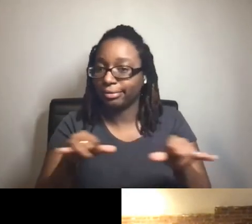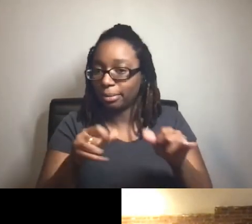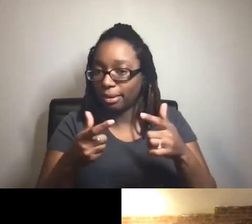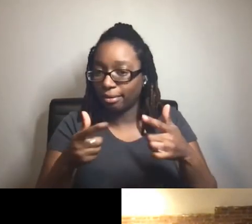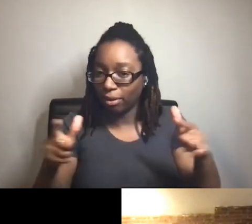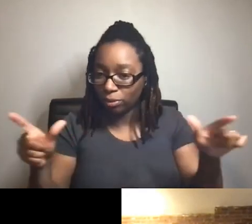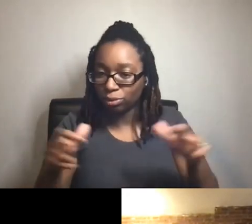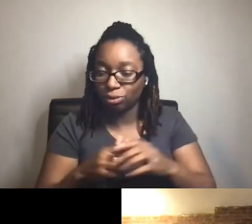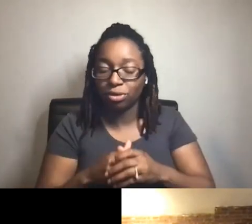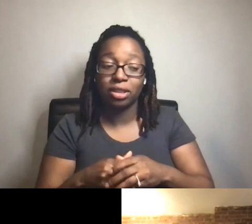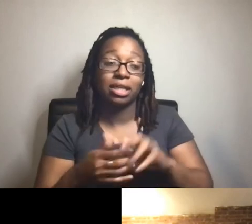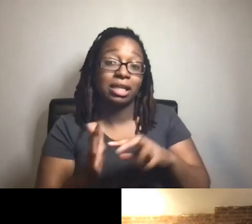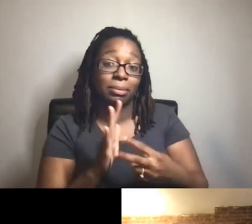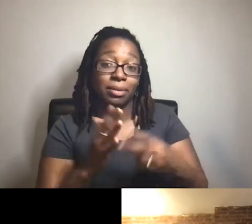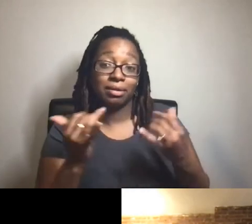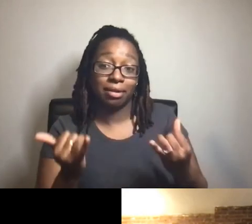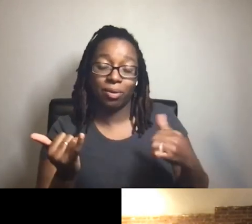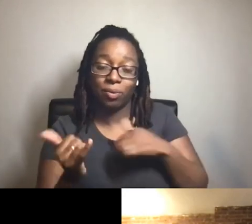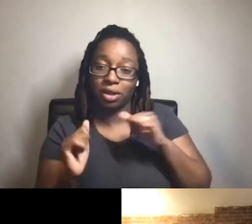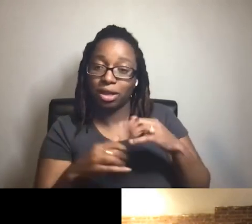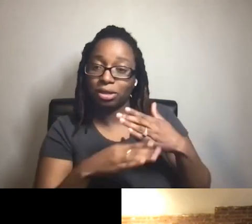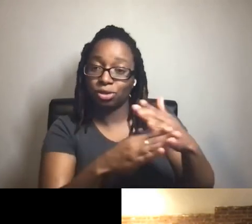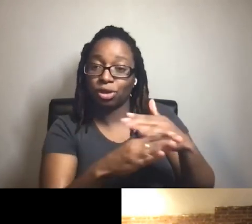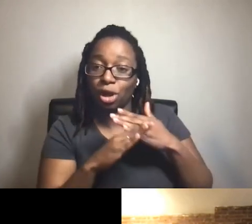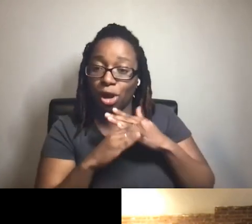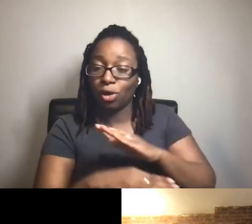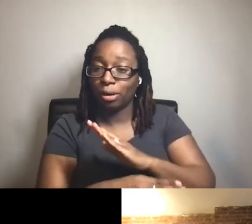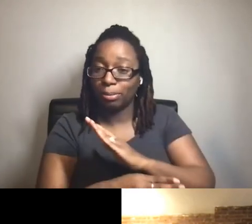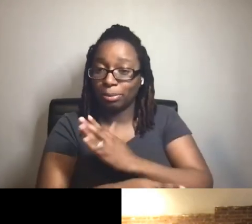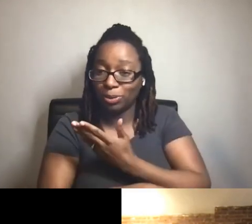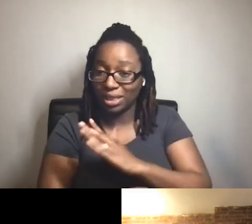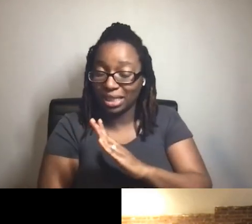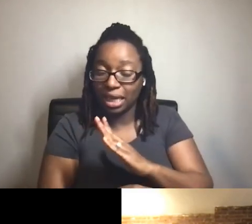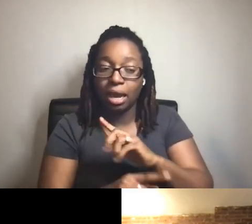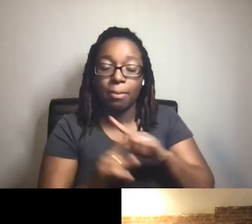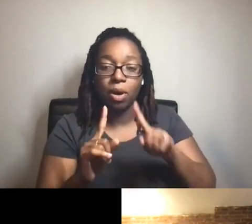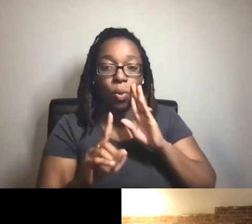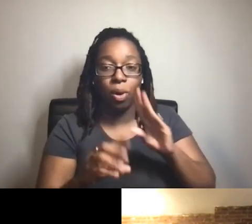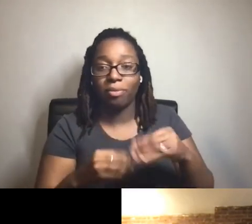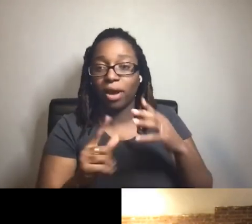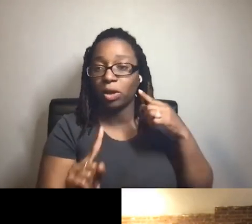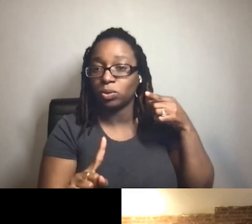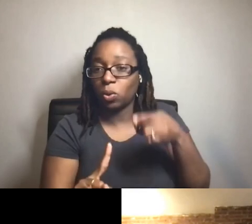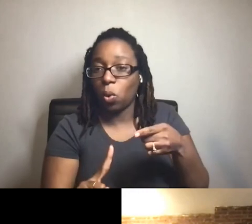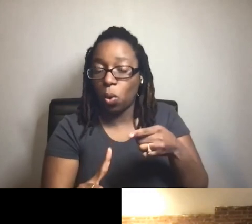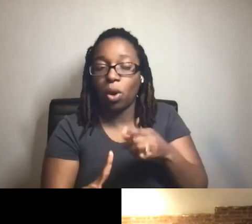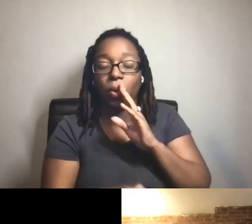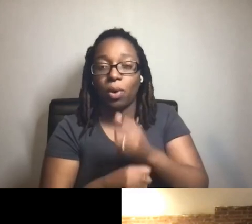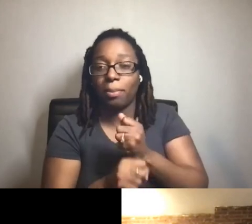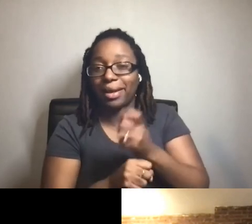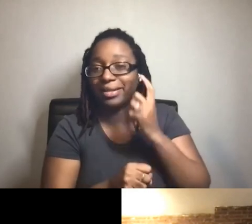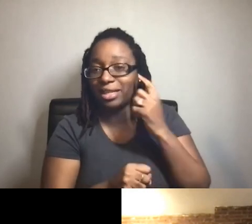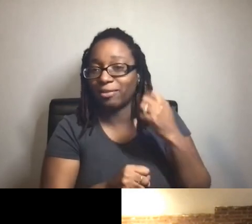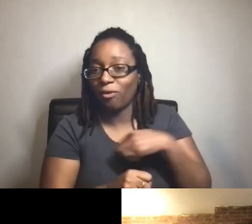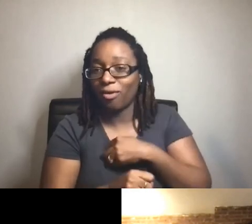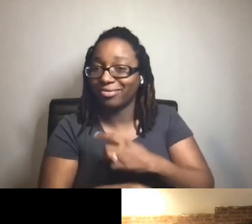we can then share music that way, but then ultimately generate a score that we can read in a notation that makes sense for us, which is